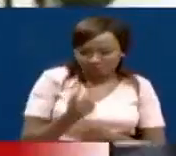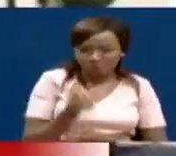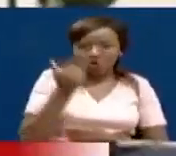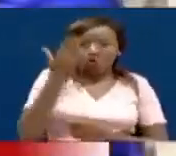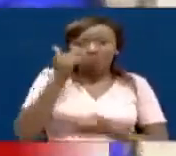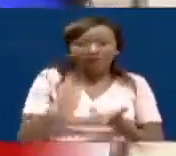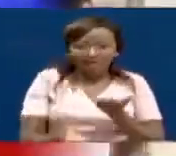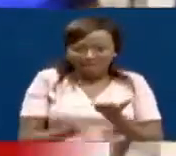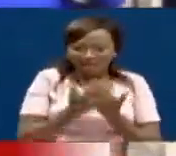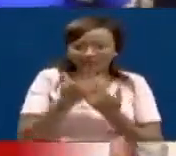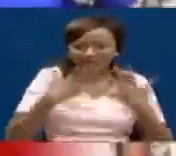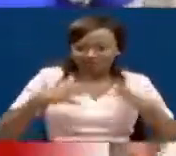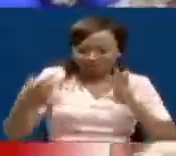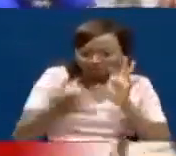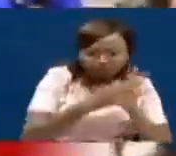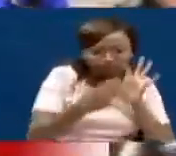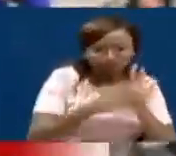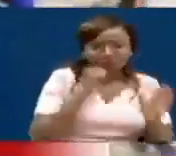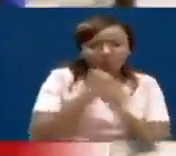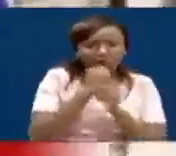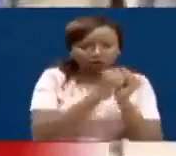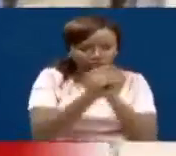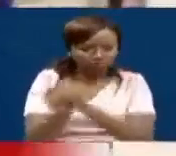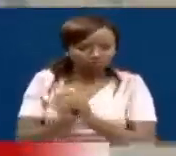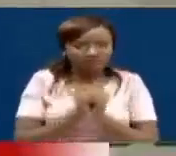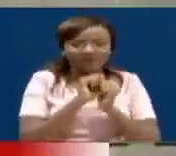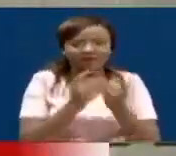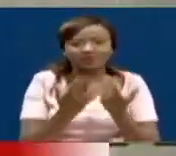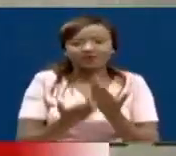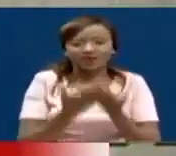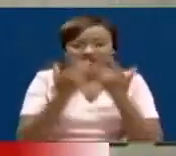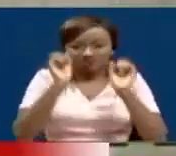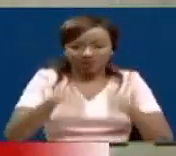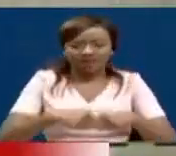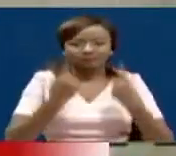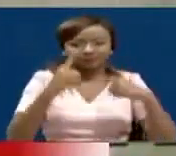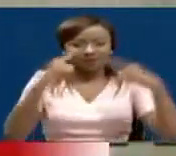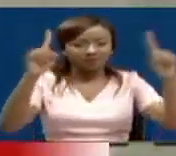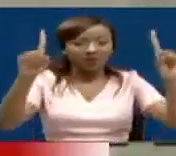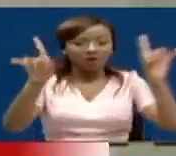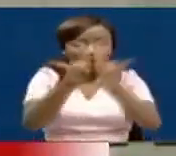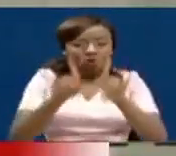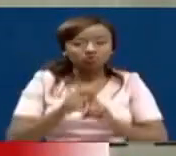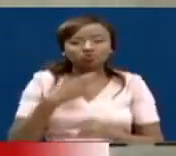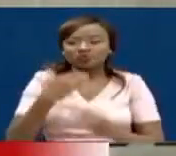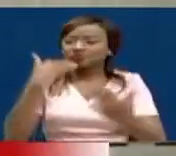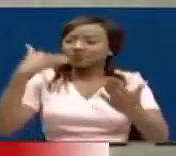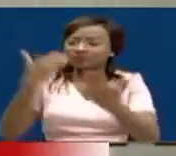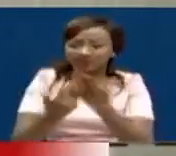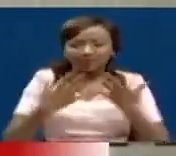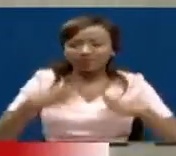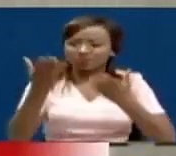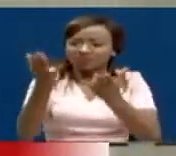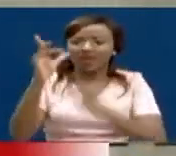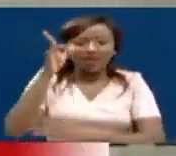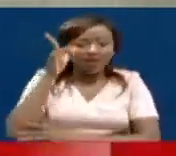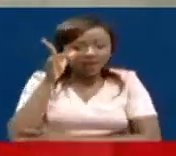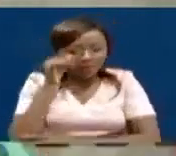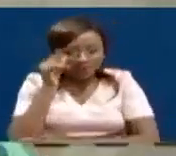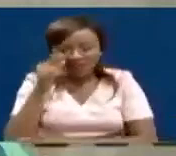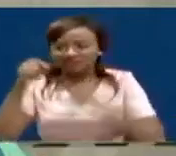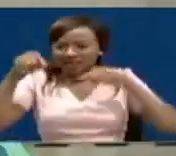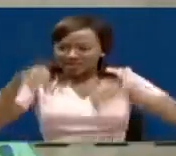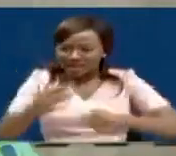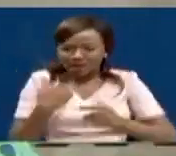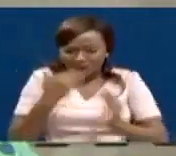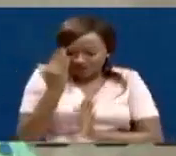katika vita dhidi ya virusi vya corona utaleta ushindi. I want to thank those in Mombasa who are now